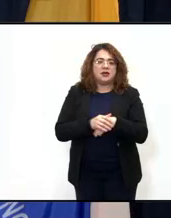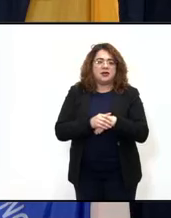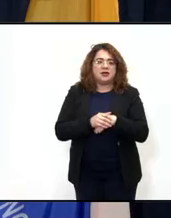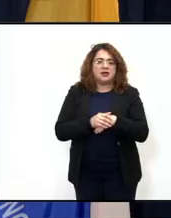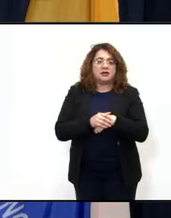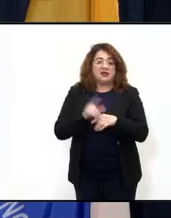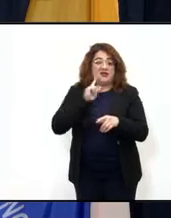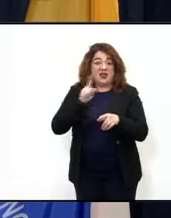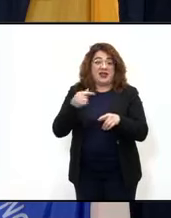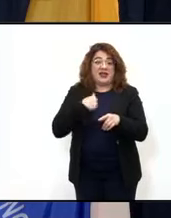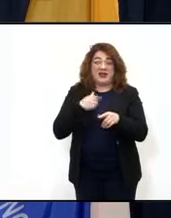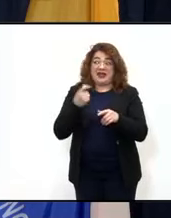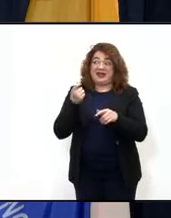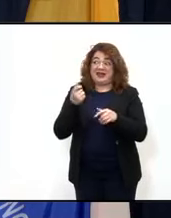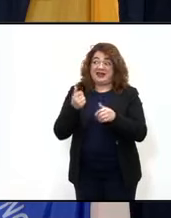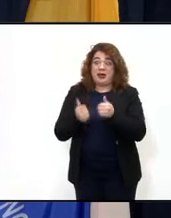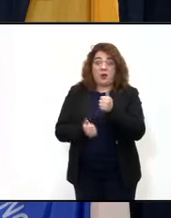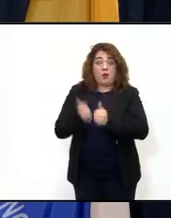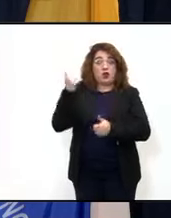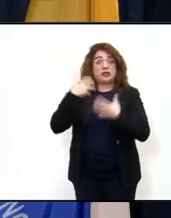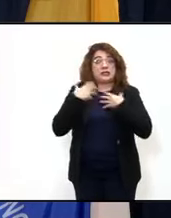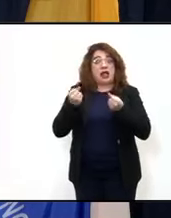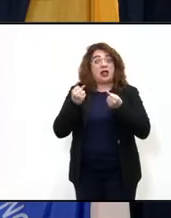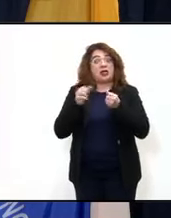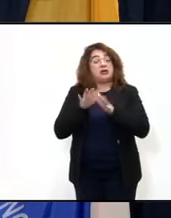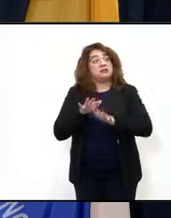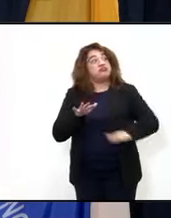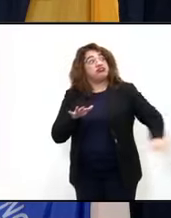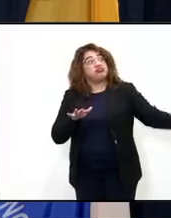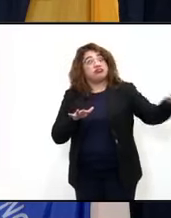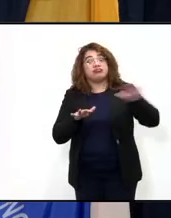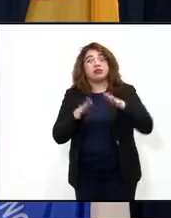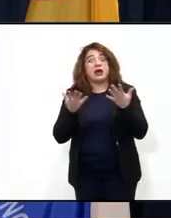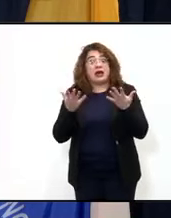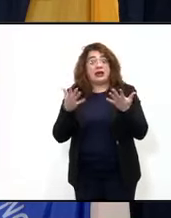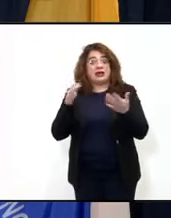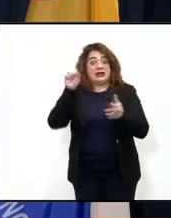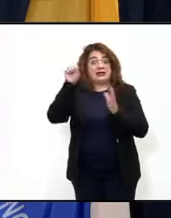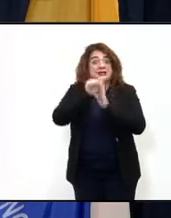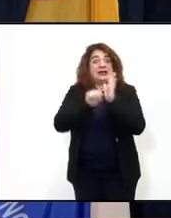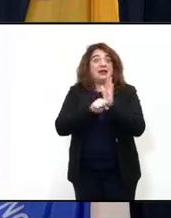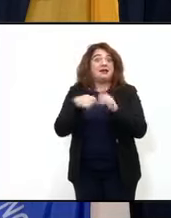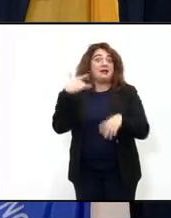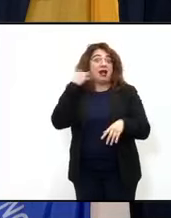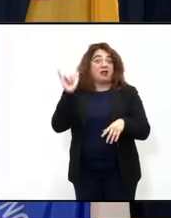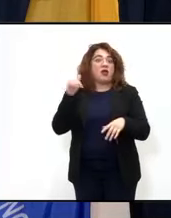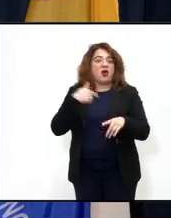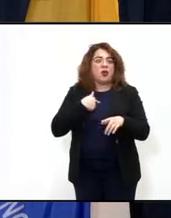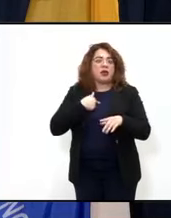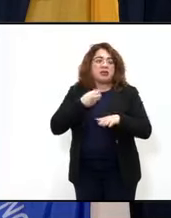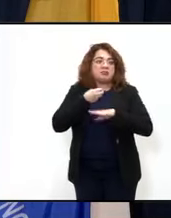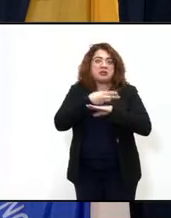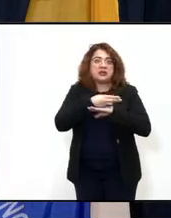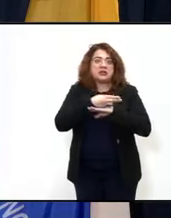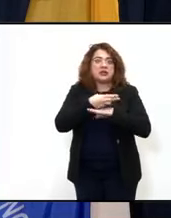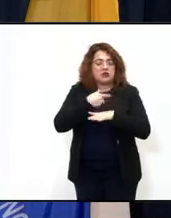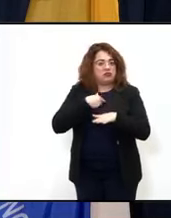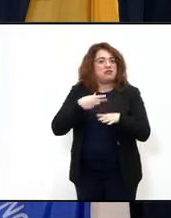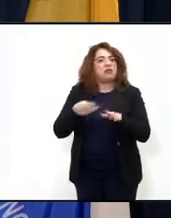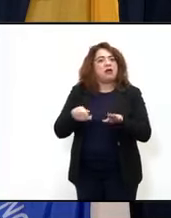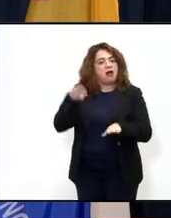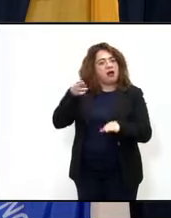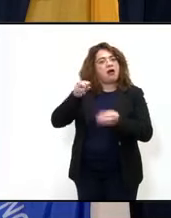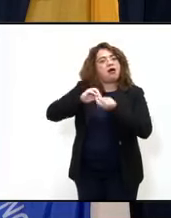Outpacing most health jurisdictions are certainly around us here in the state of California, and it's something to be very proud